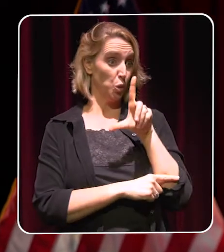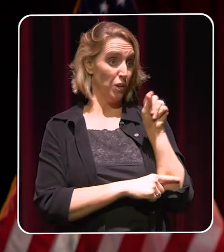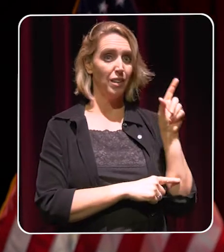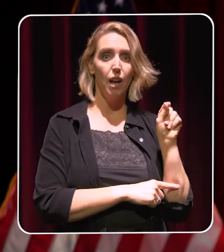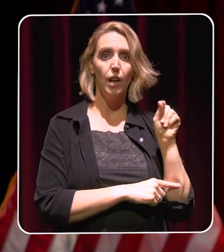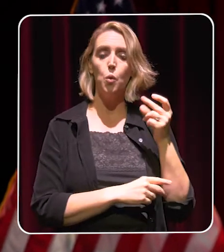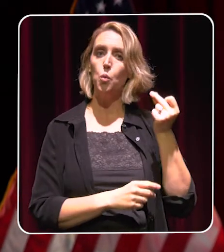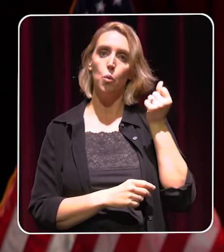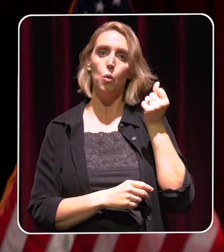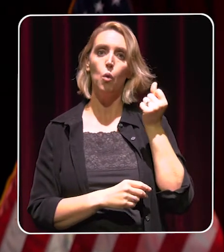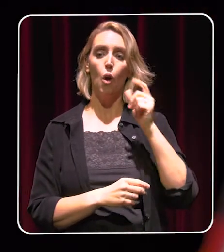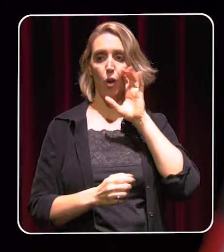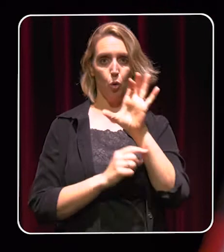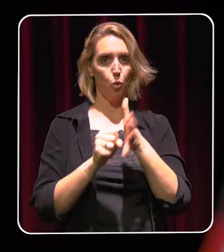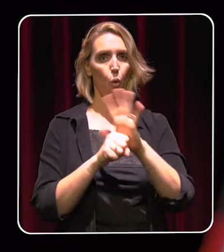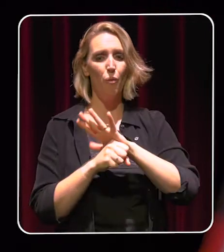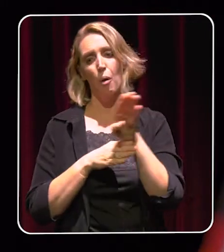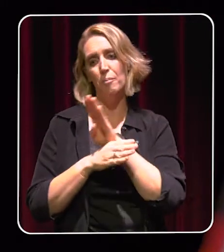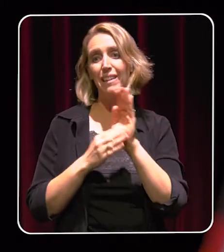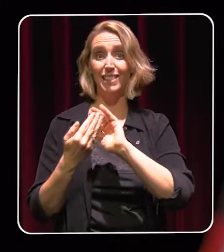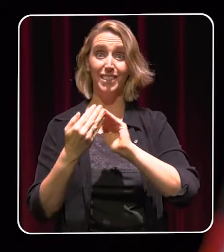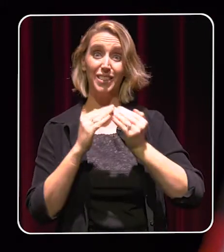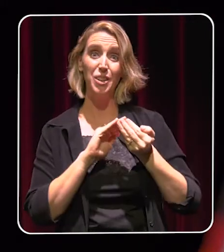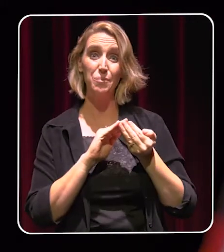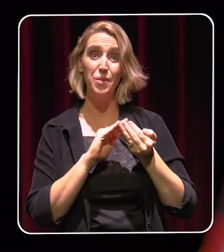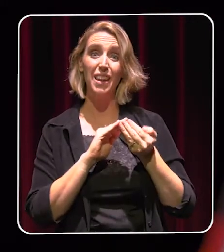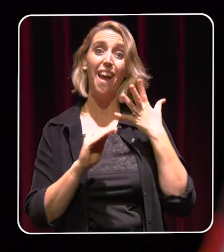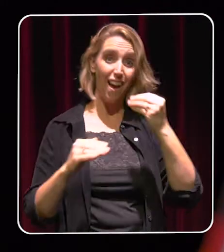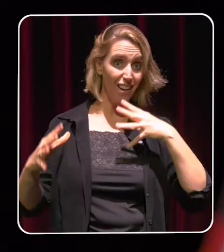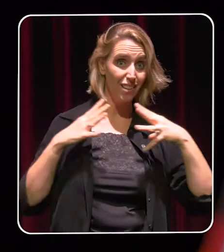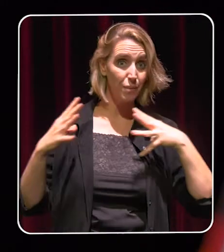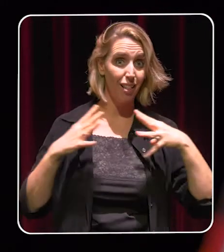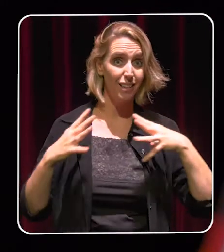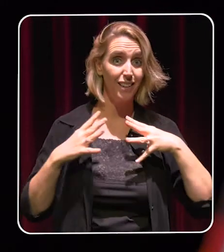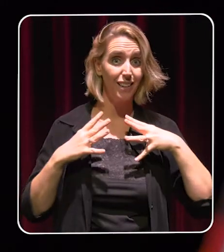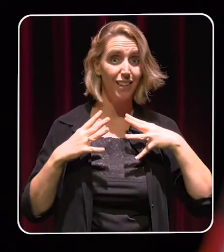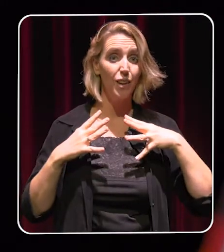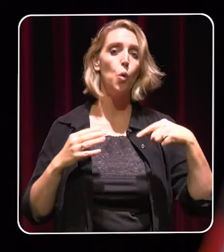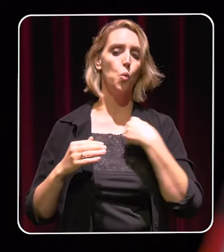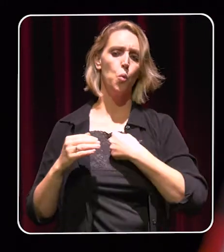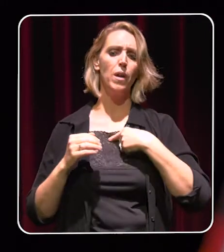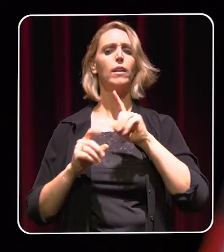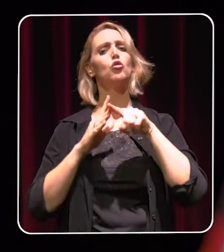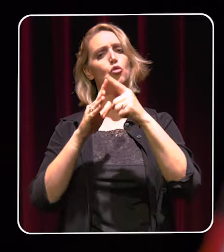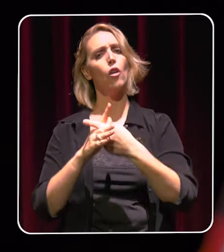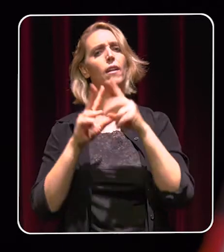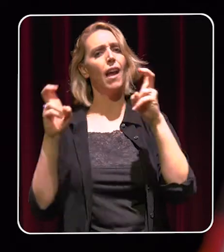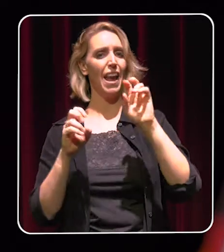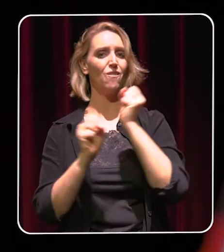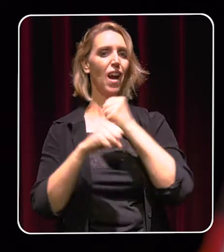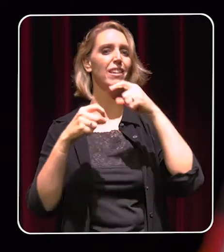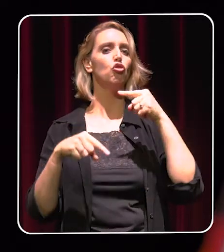realizing the impact that COVID would have on our small business community, and in particular, our hospitality industry, we created the Fighting